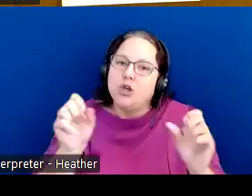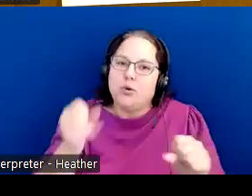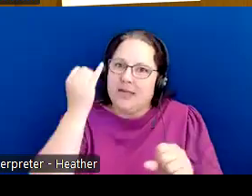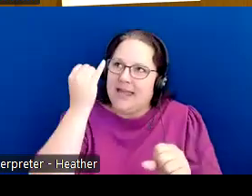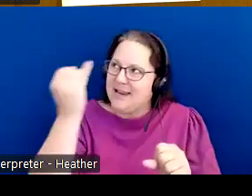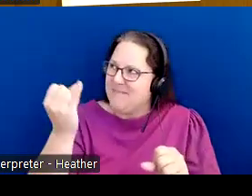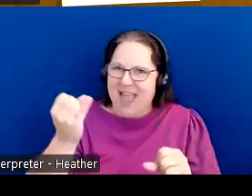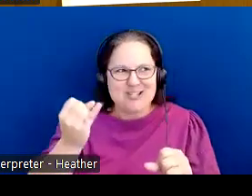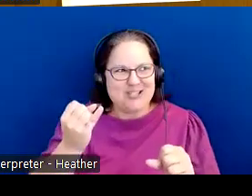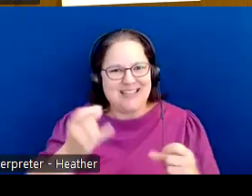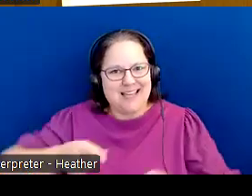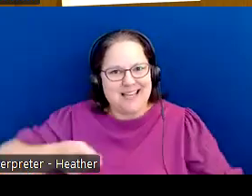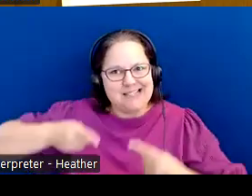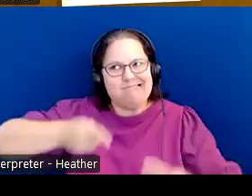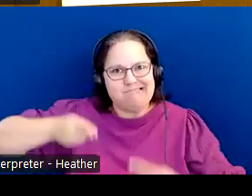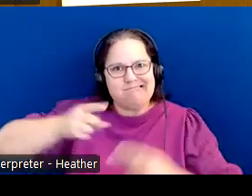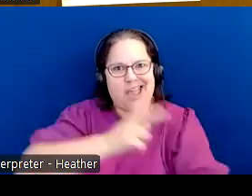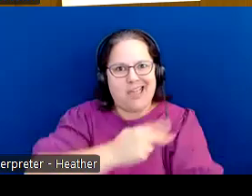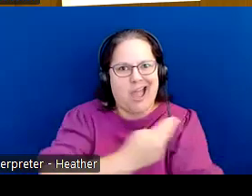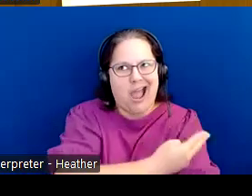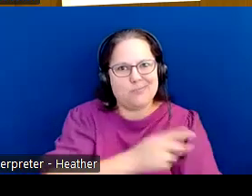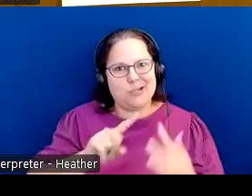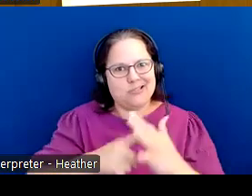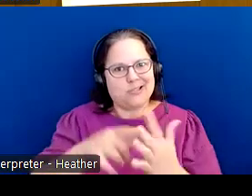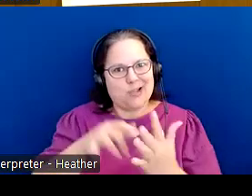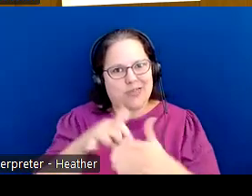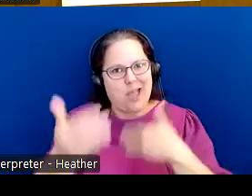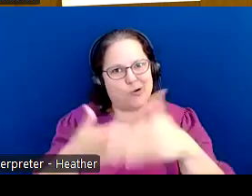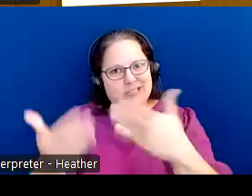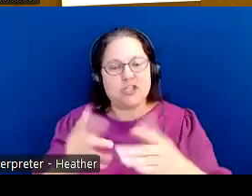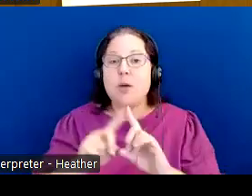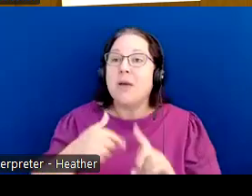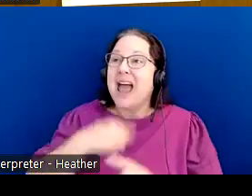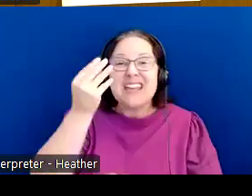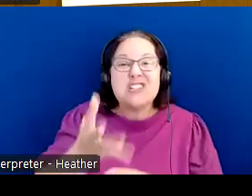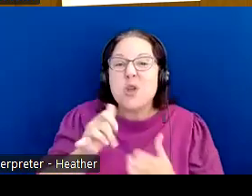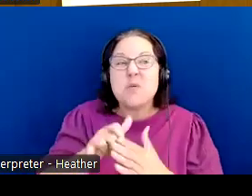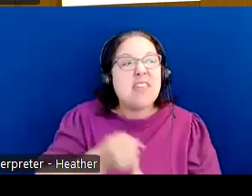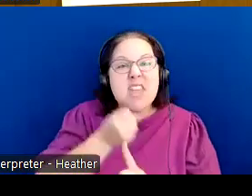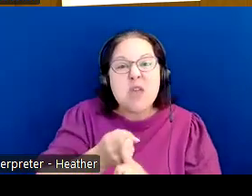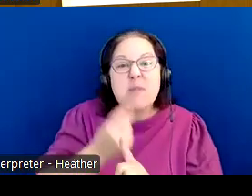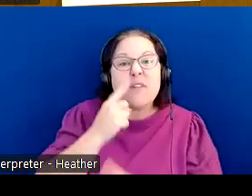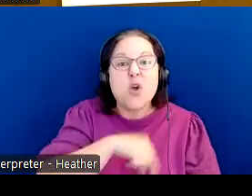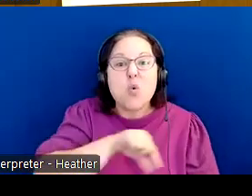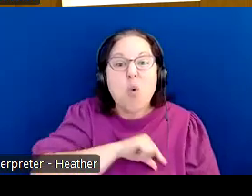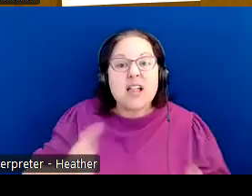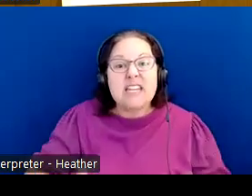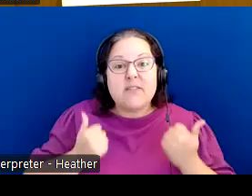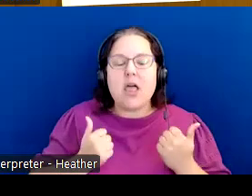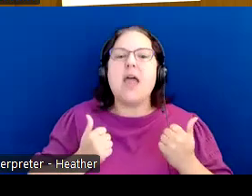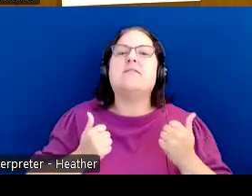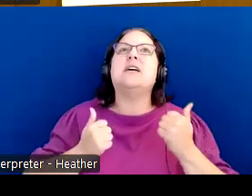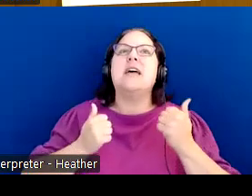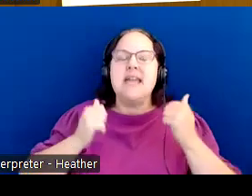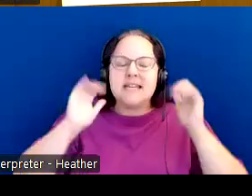in the hospital that went on about how to get this going, but I can tell you the impact it's made on quality of life for our patients has been